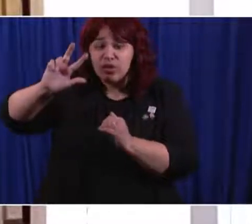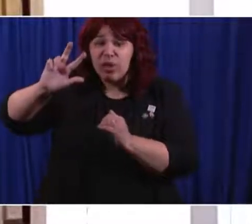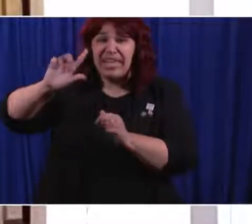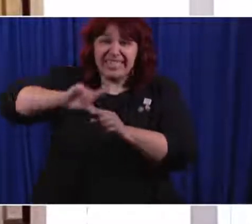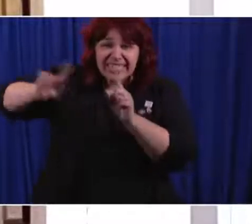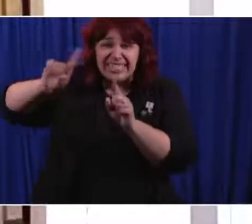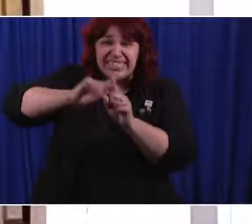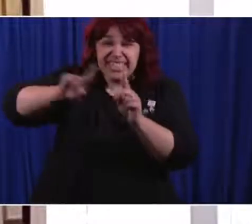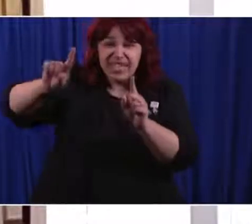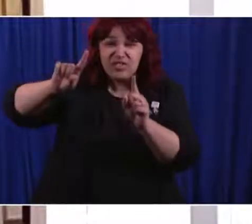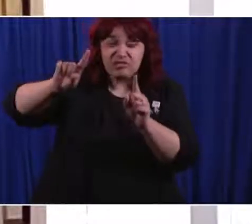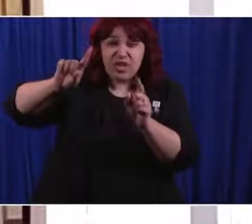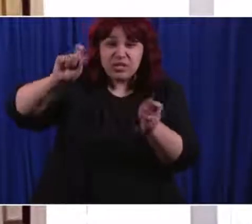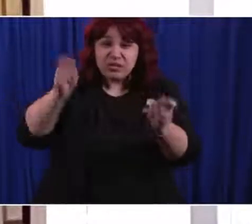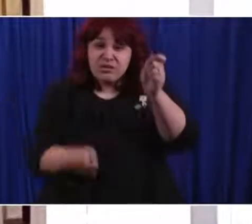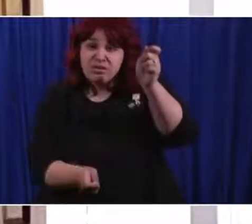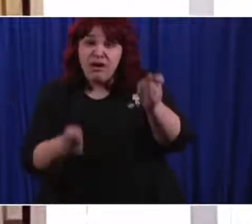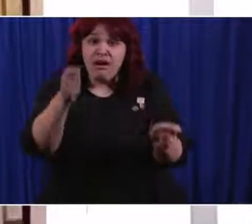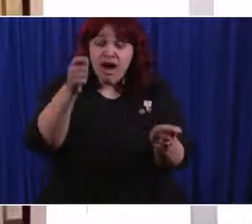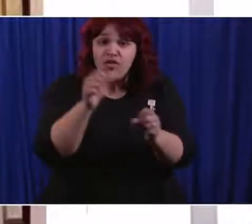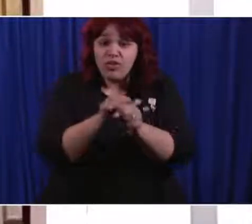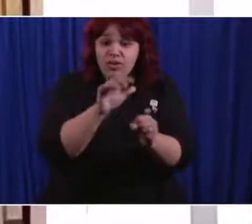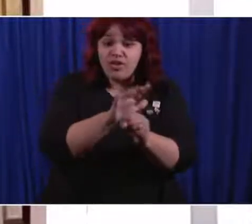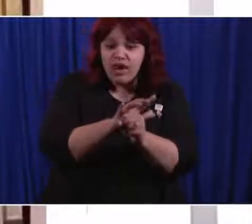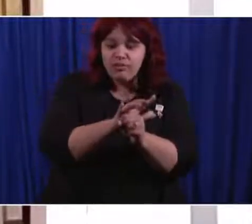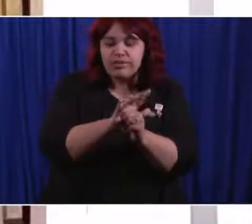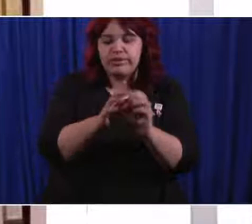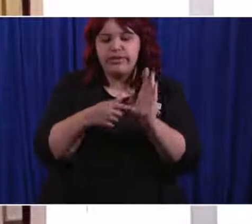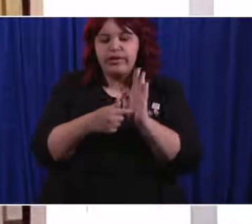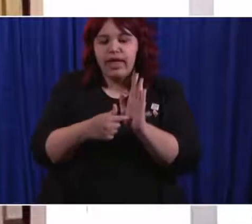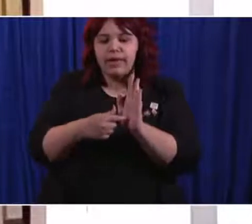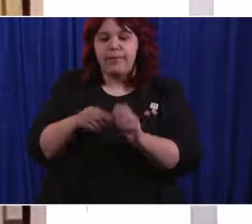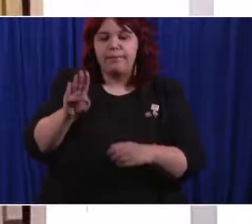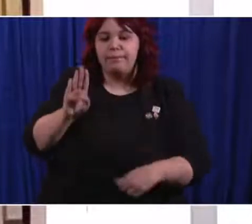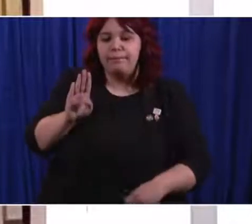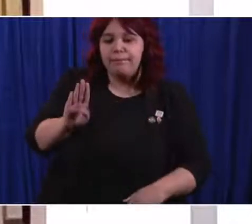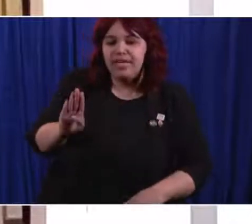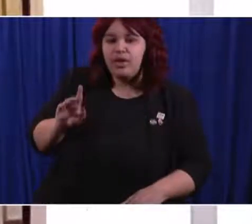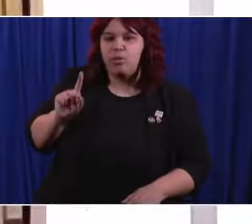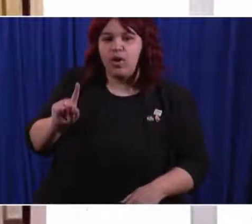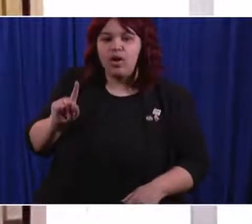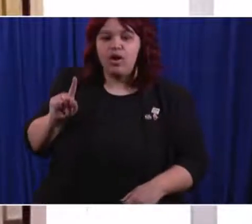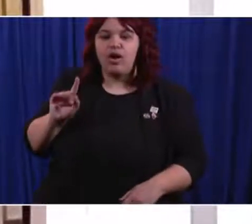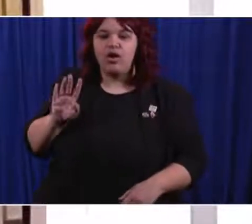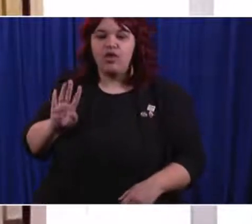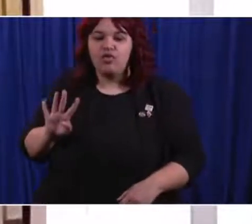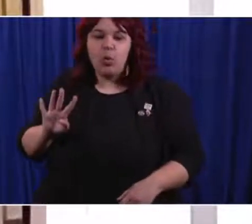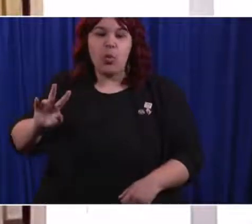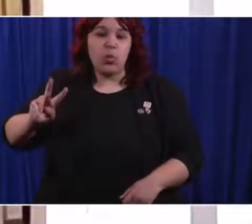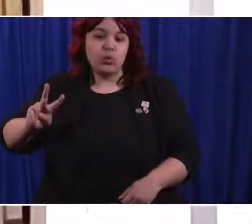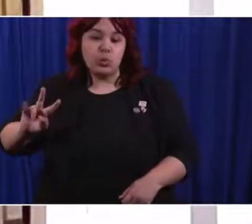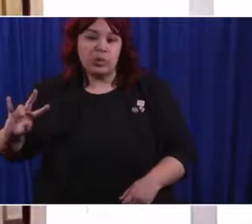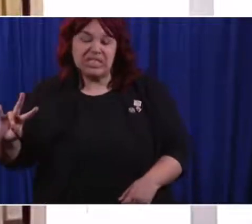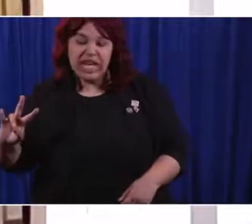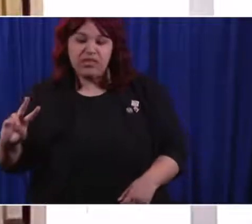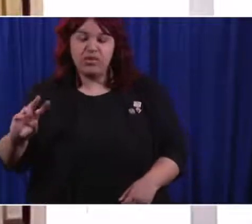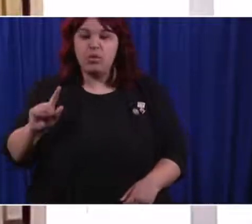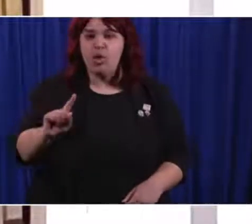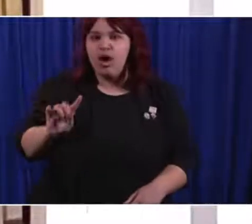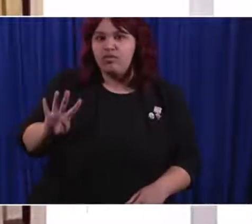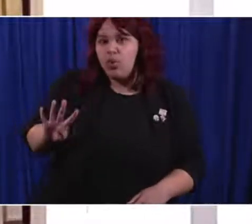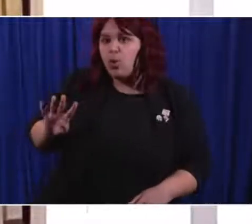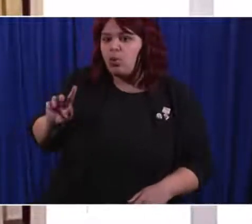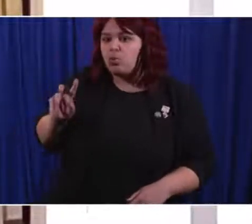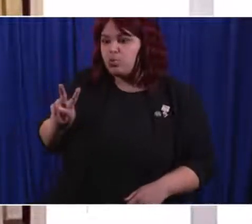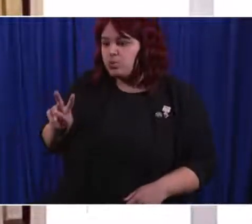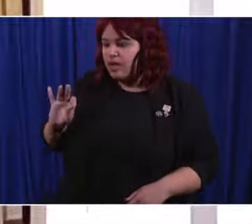and 1429. Now keep in mind, our total variant count was only 32 2